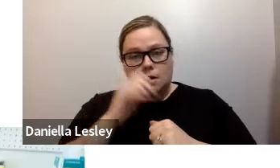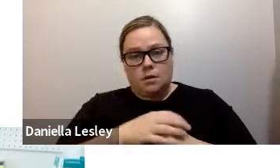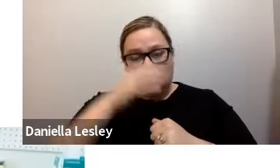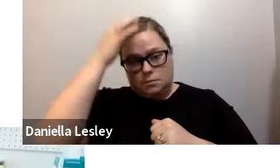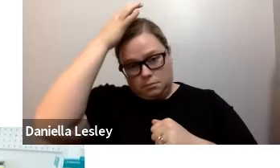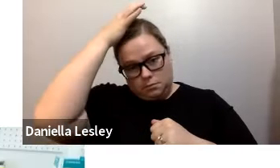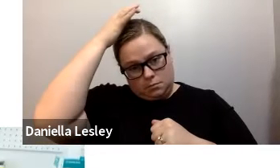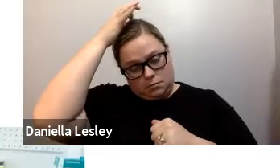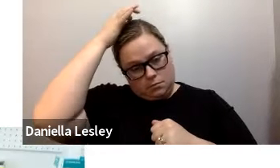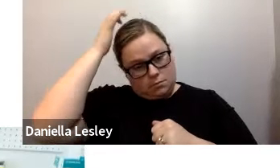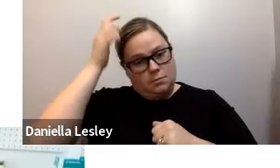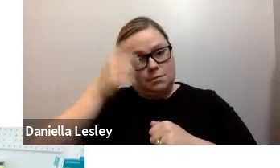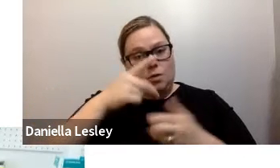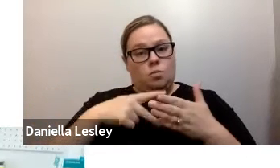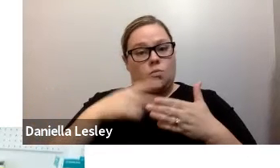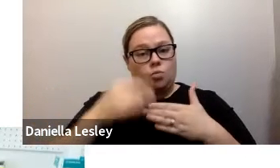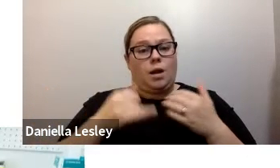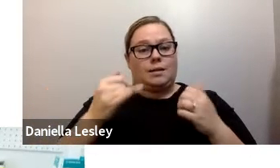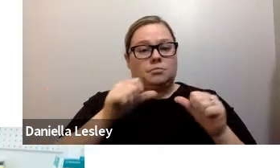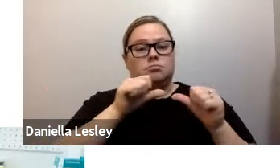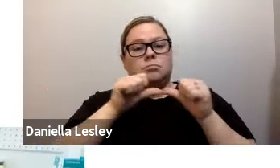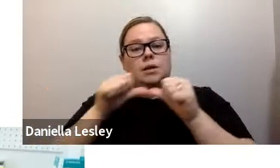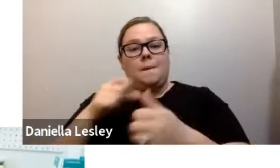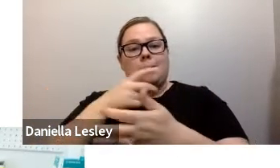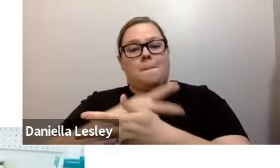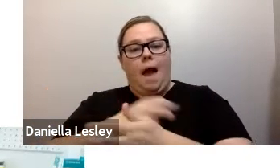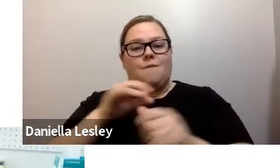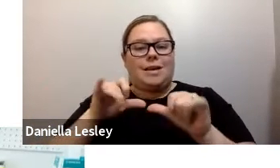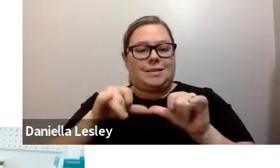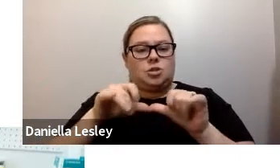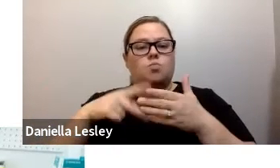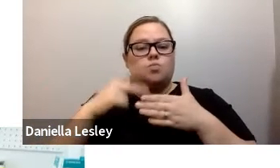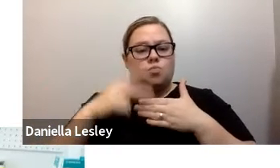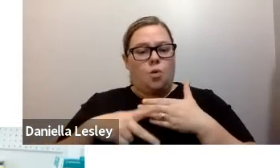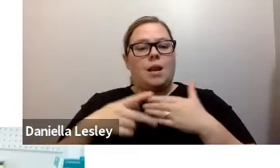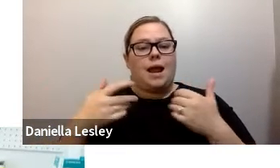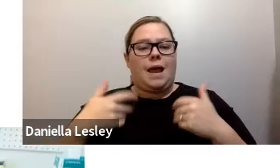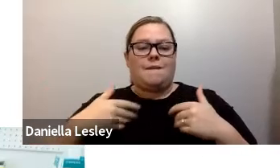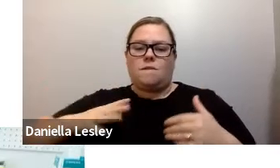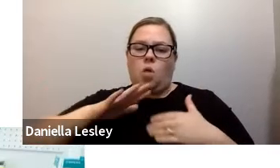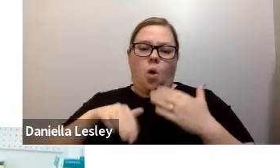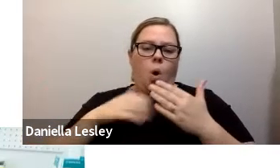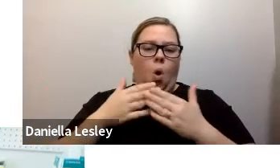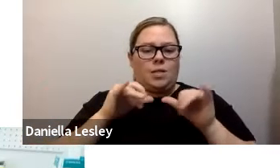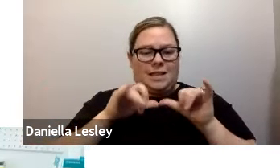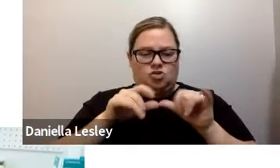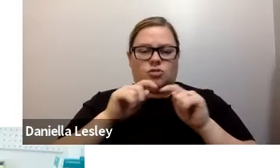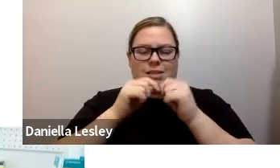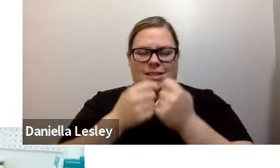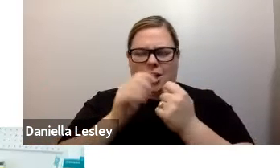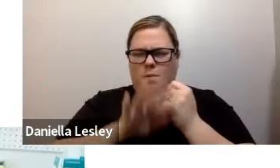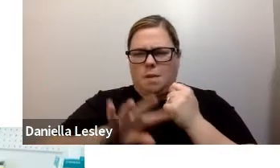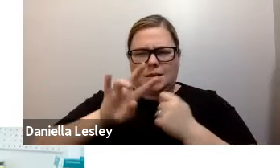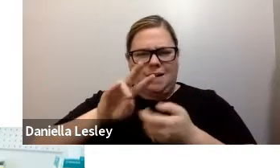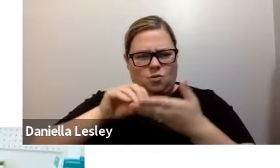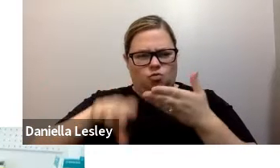So this project then continued into a Master of Engineering project where I had the whole engineering team. We had about 7 students at